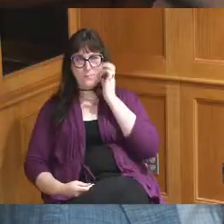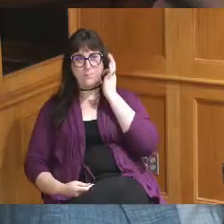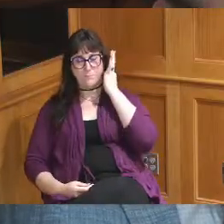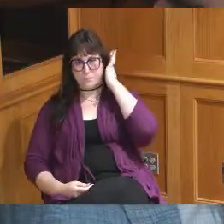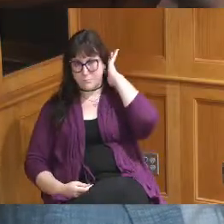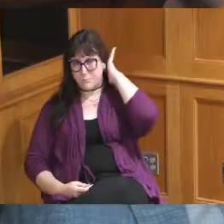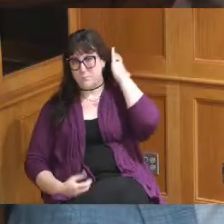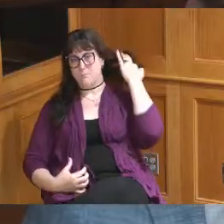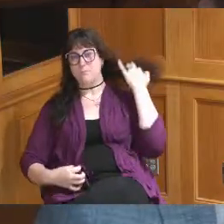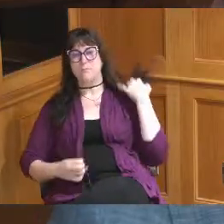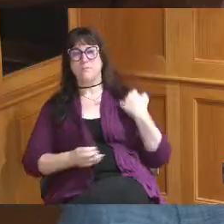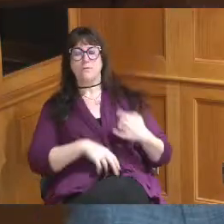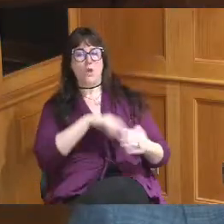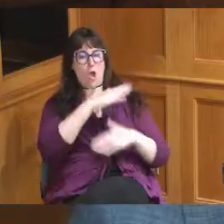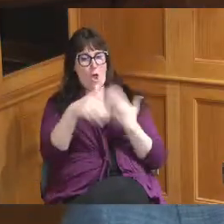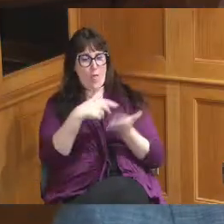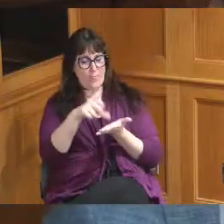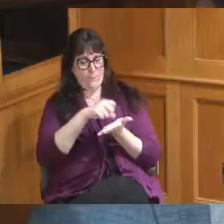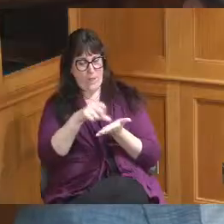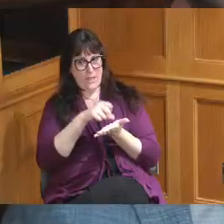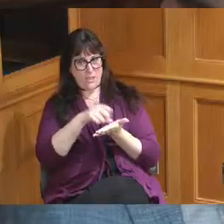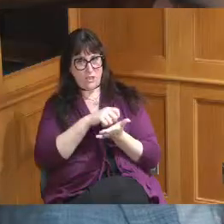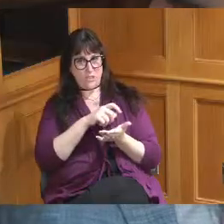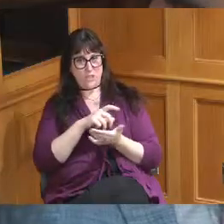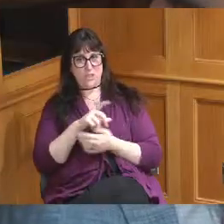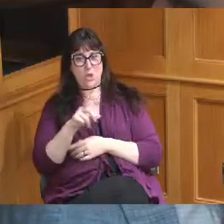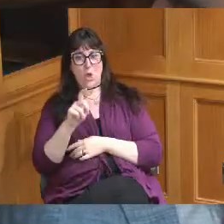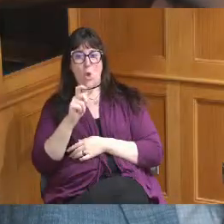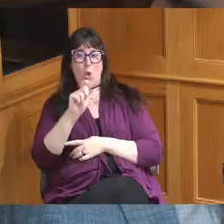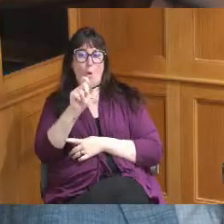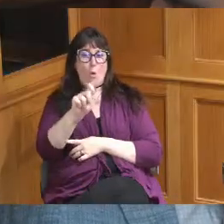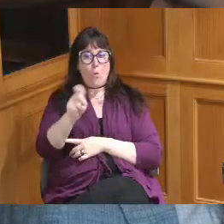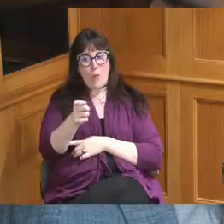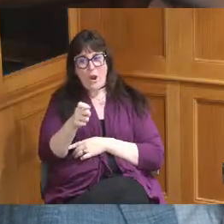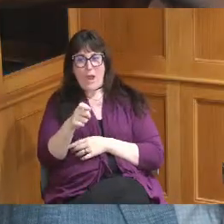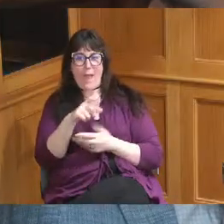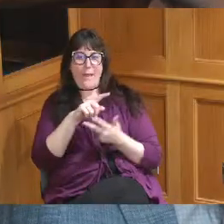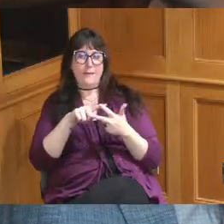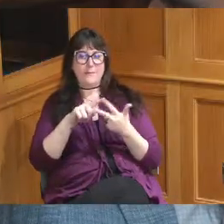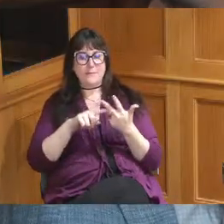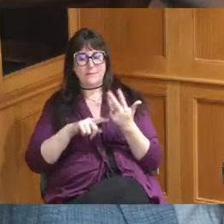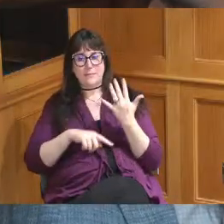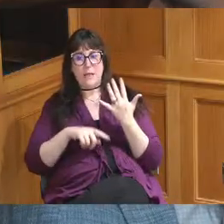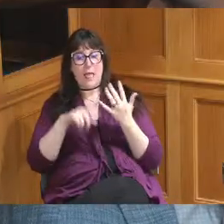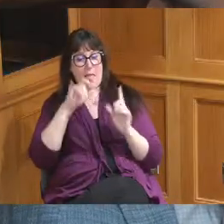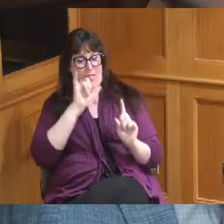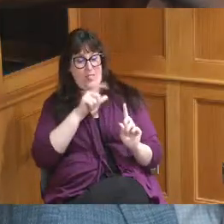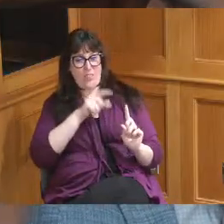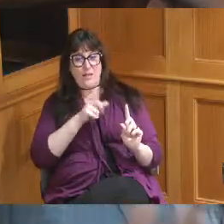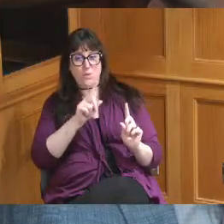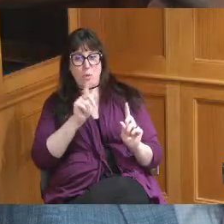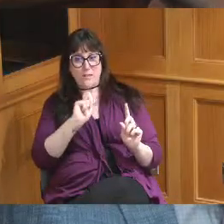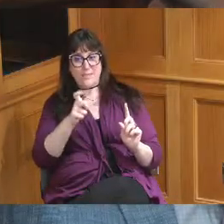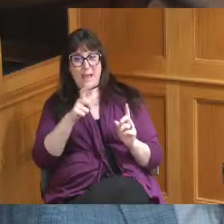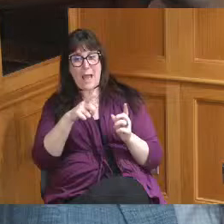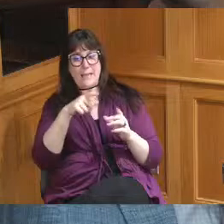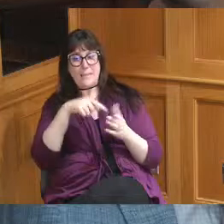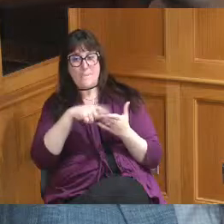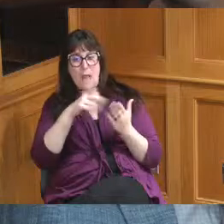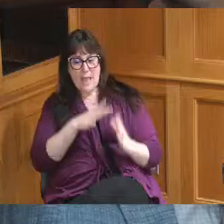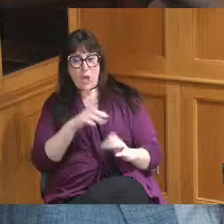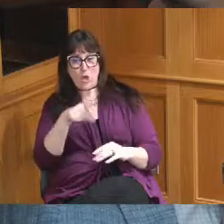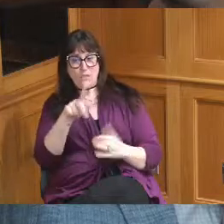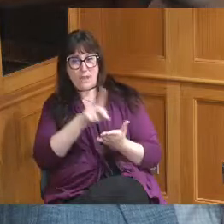All these pages, all these whereases, all this. This is where the taxpayers got screwed. They won on a